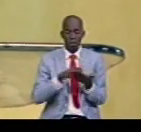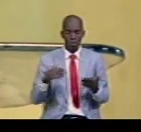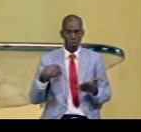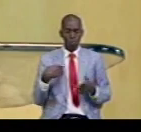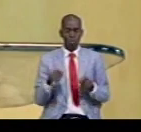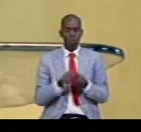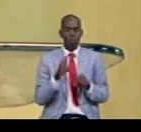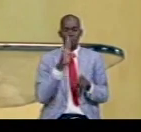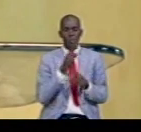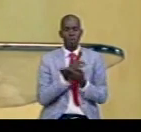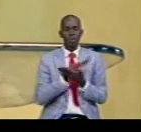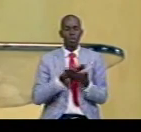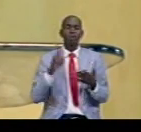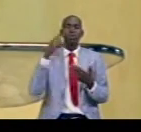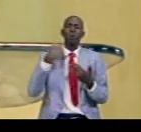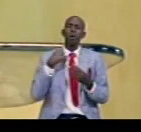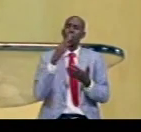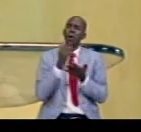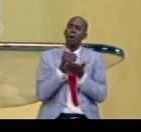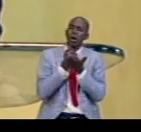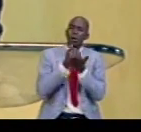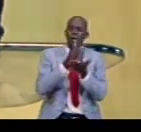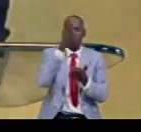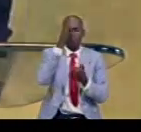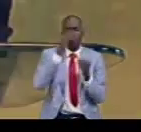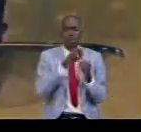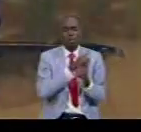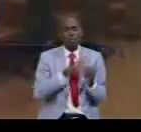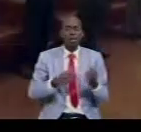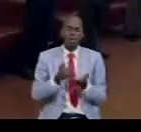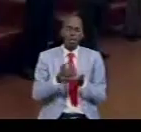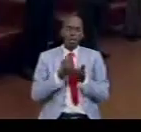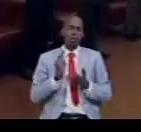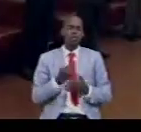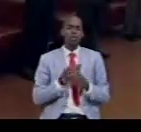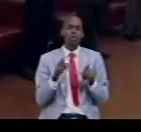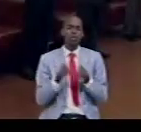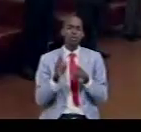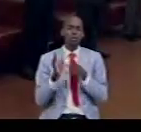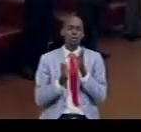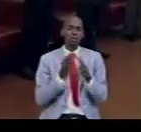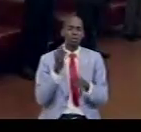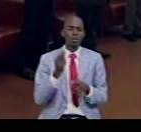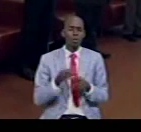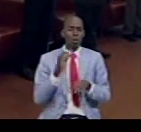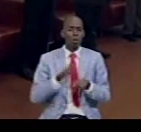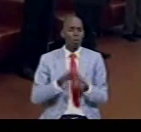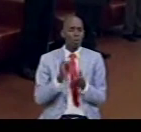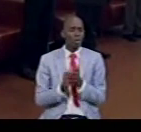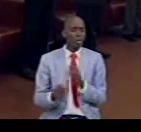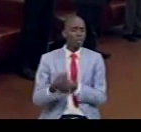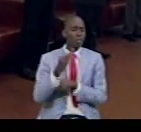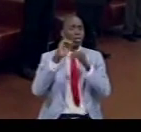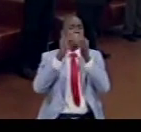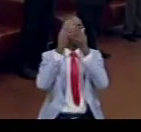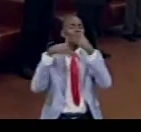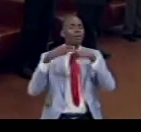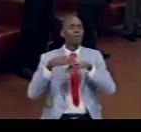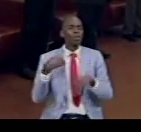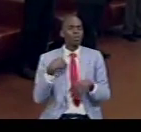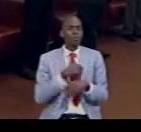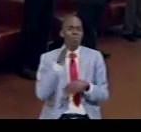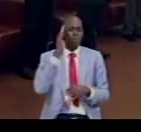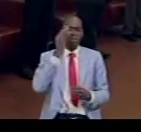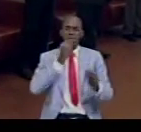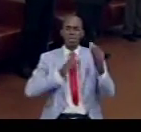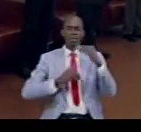you have been helping him for all these years. You will help every one of us. On that day in heaven, we shall dine together at the foot of the Lord